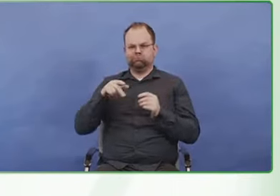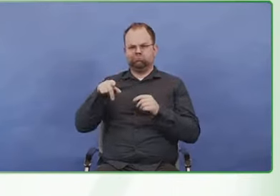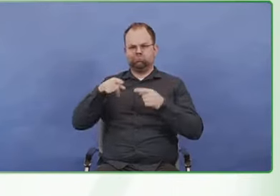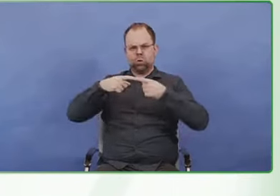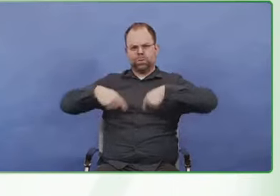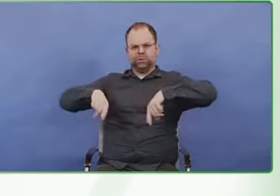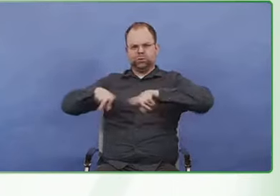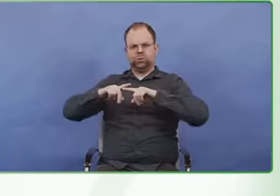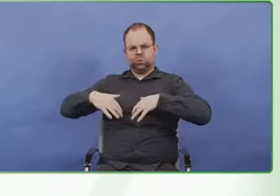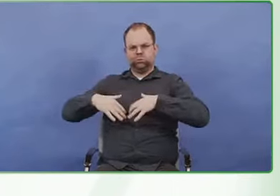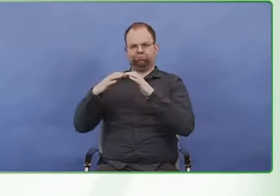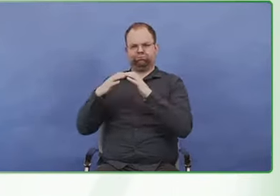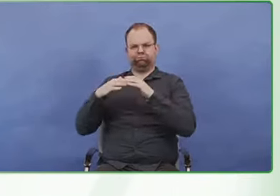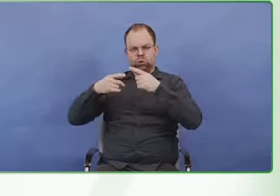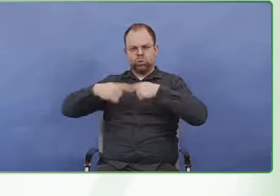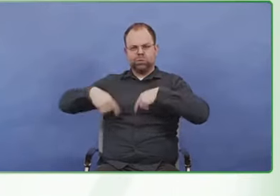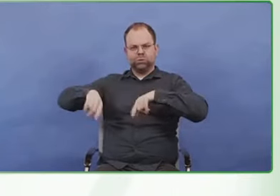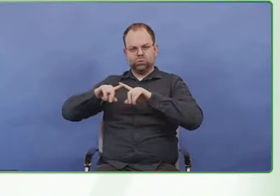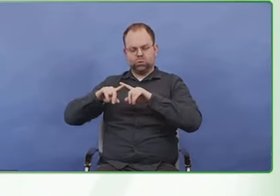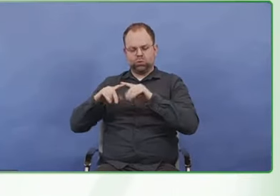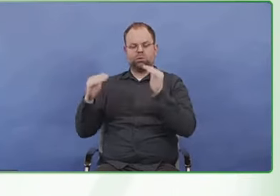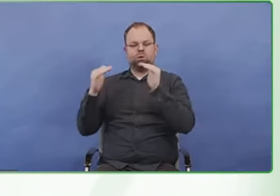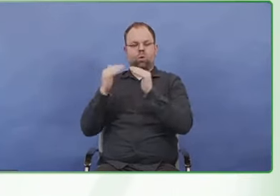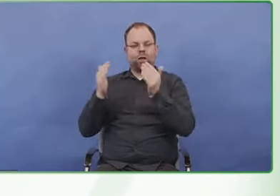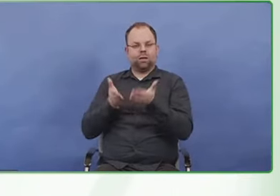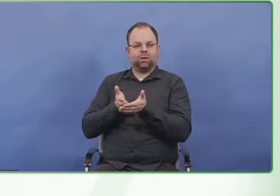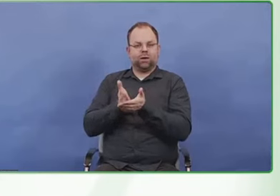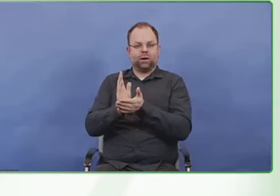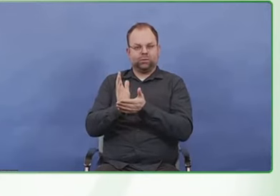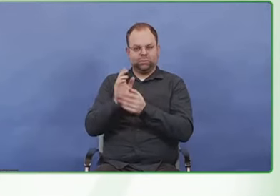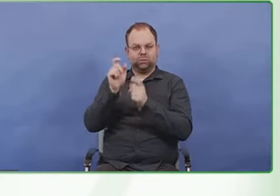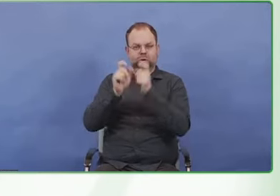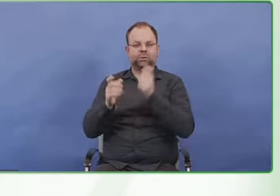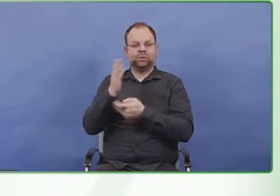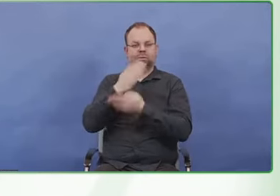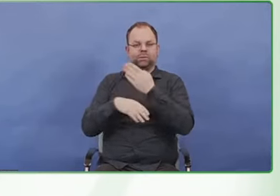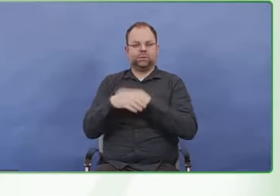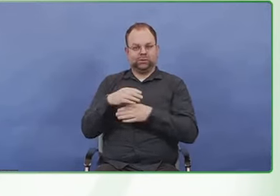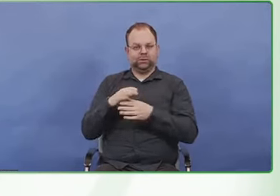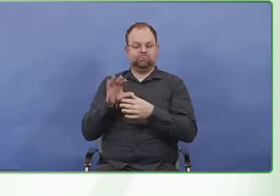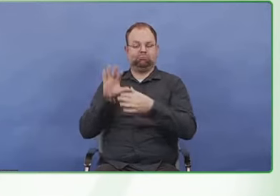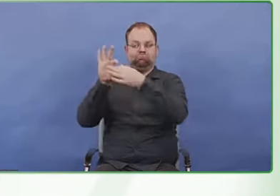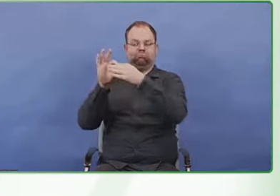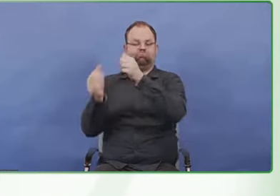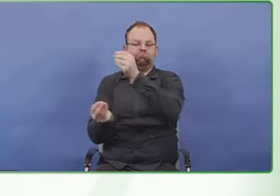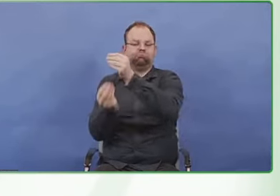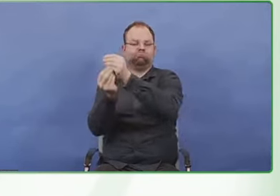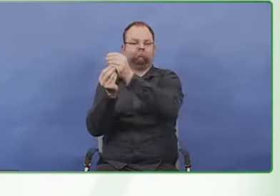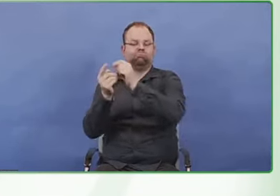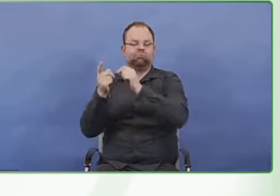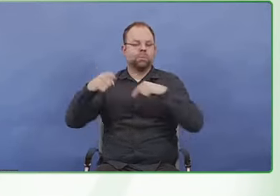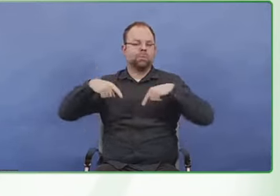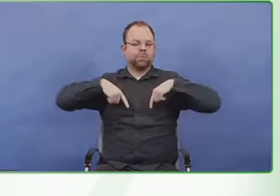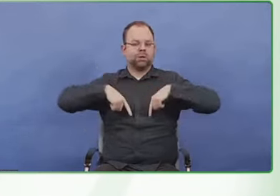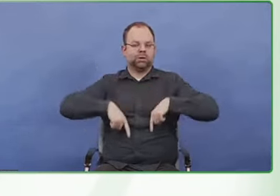course, have the right to participate in all aspects of society, as we all aspire for.